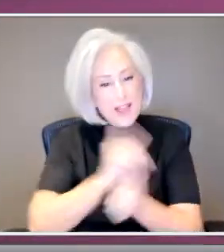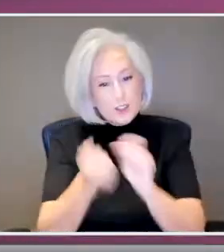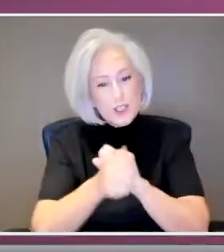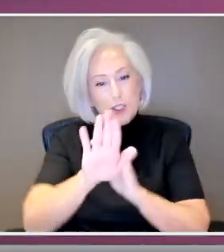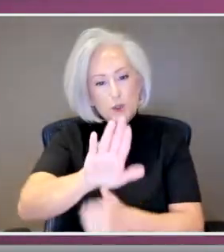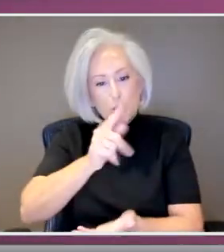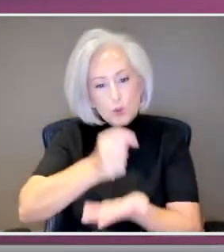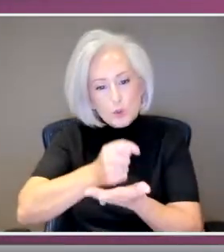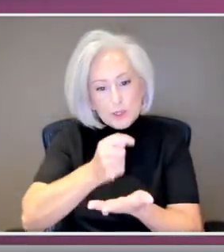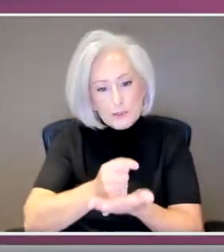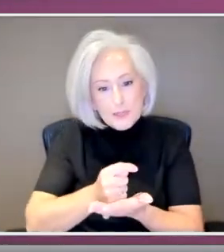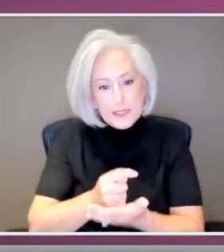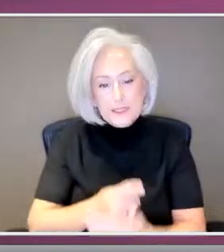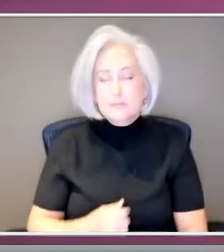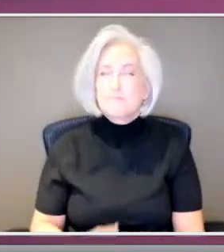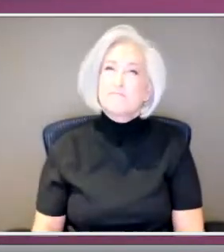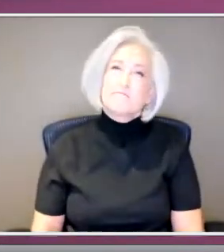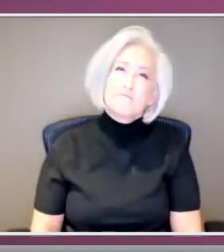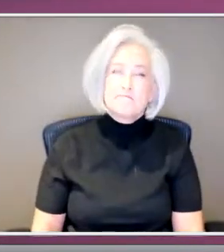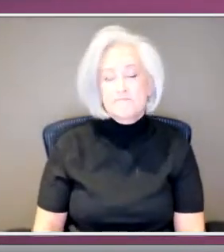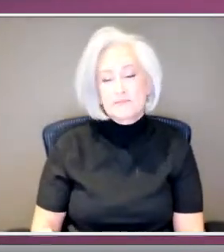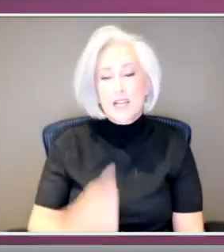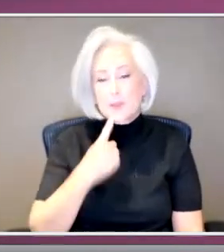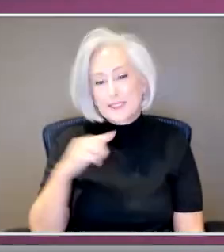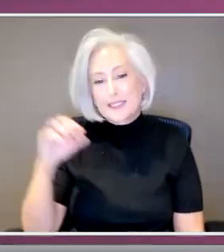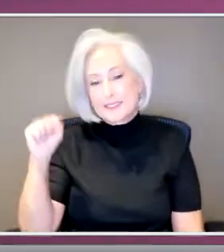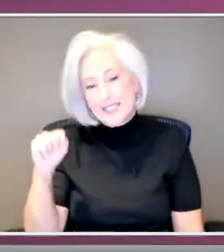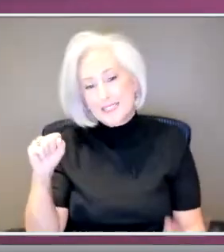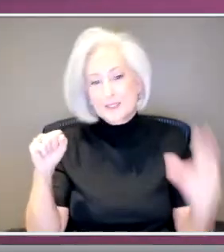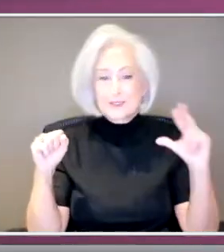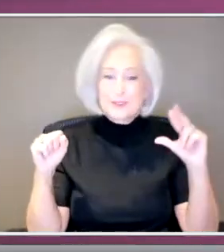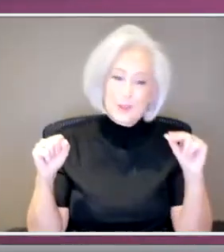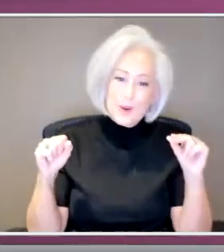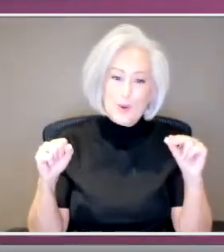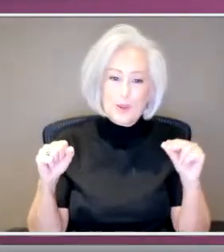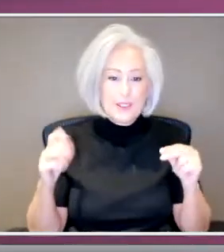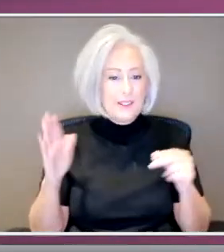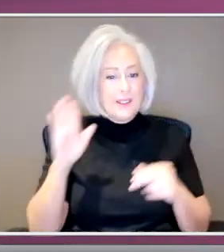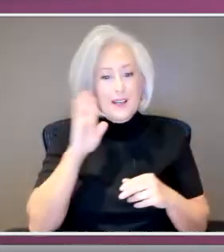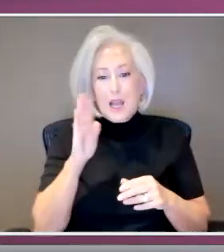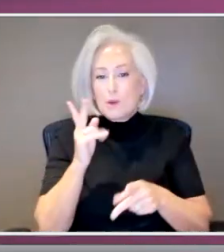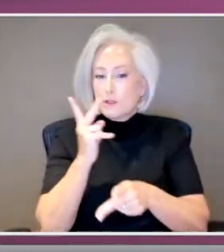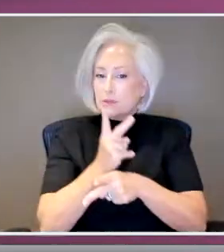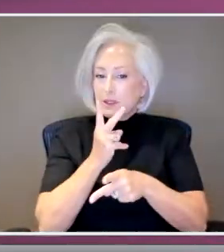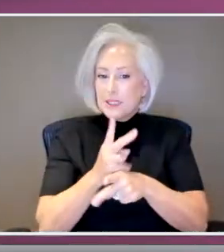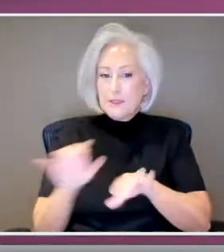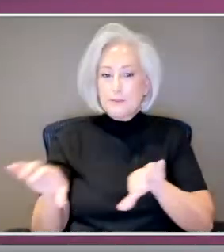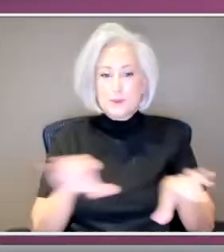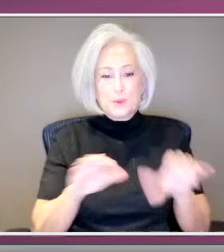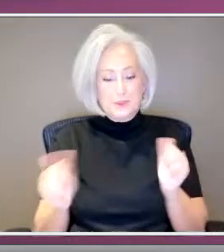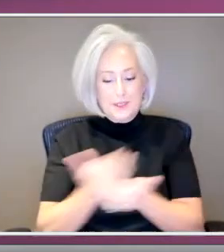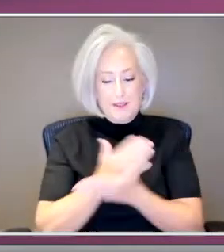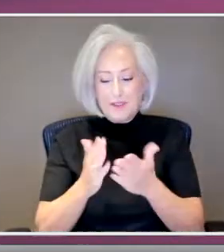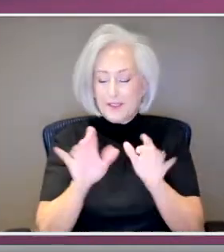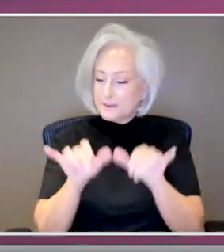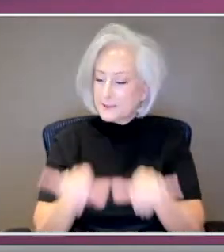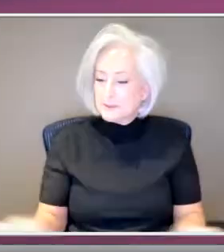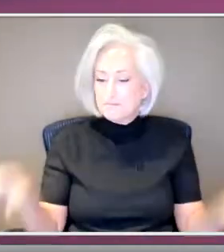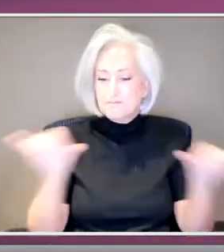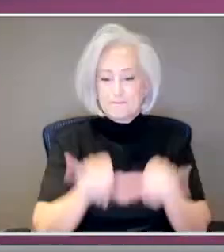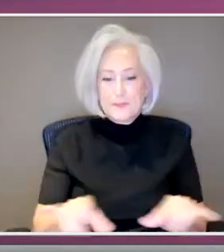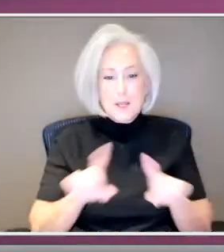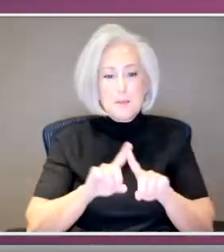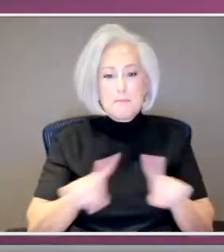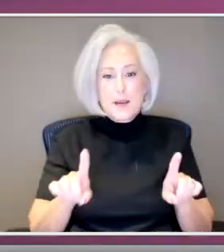I say yes. Yes and no. I mean, I'm going to keep doing what I've been doing, but I think it's just understanding that it's